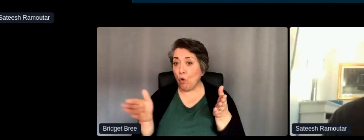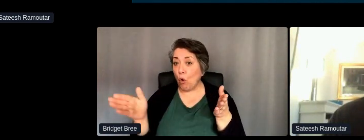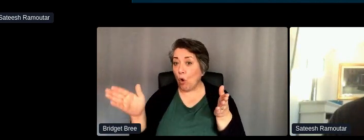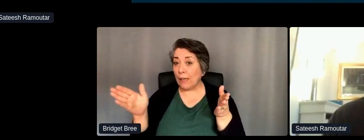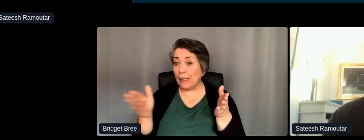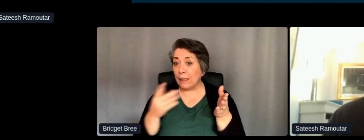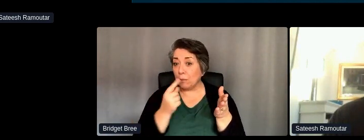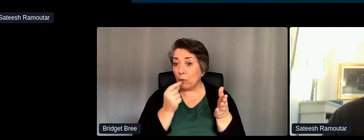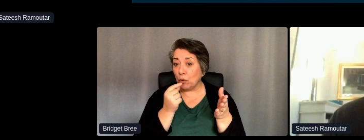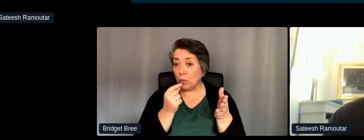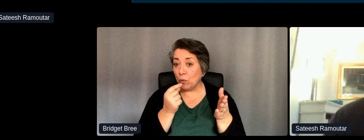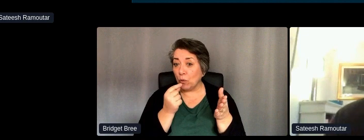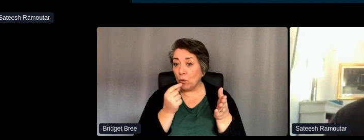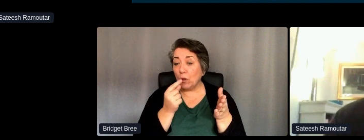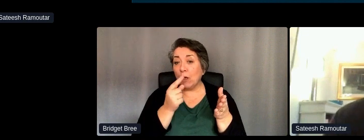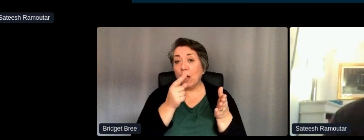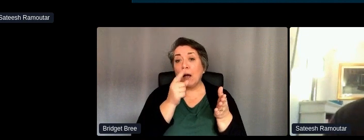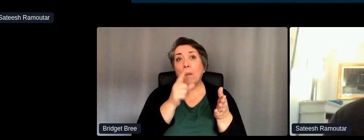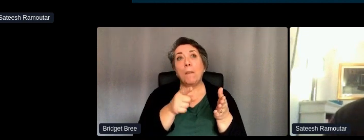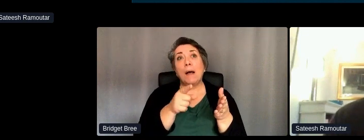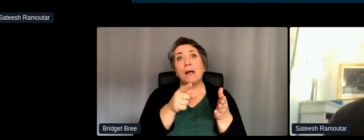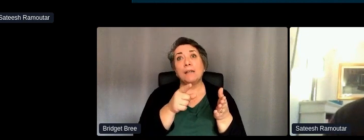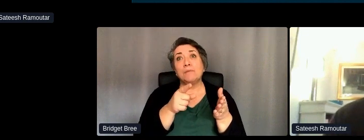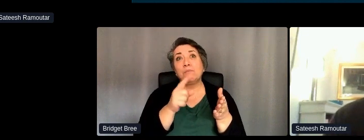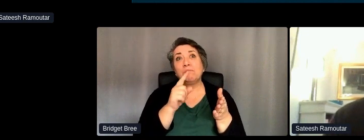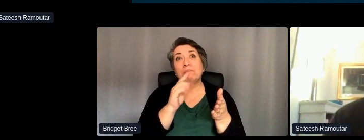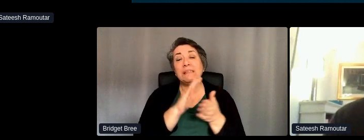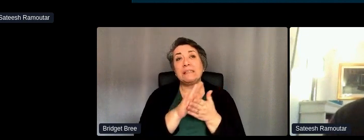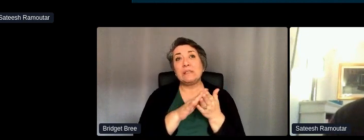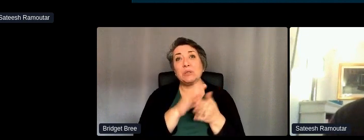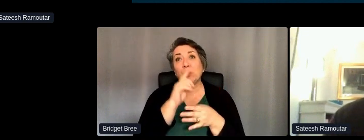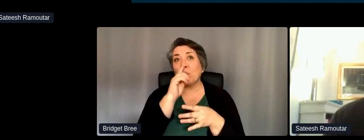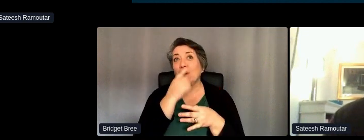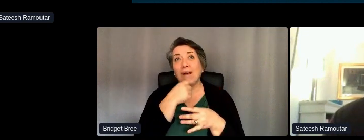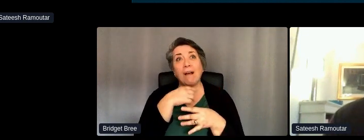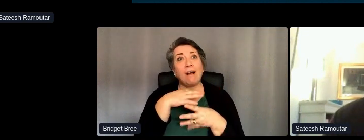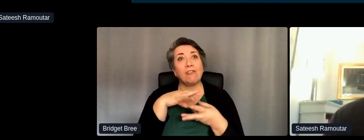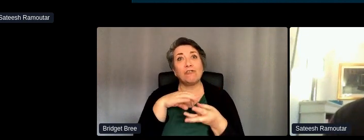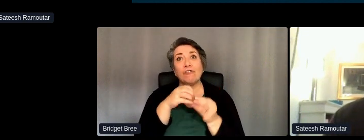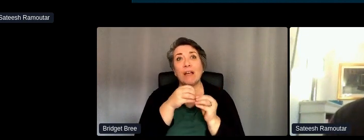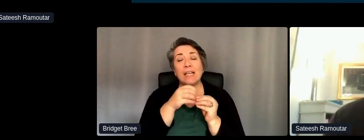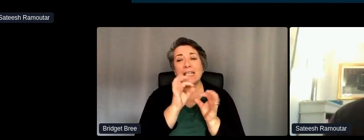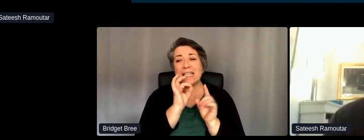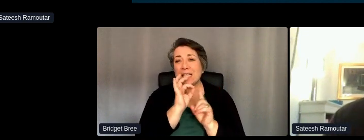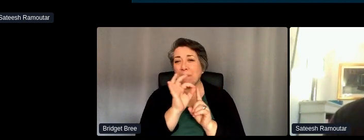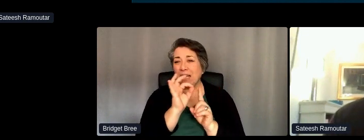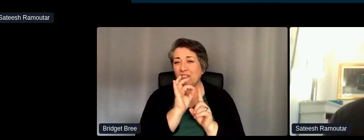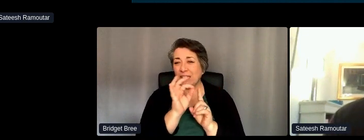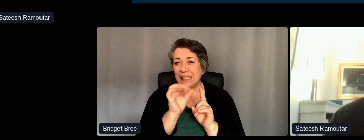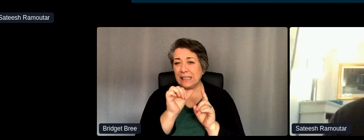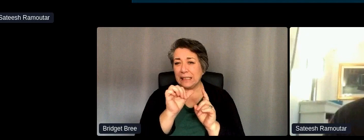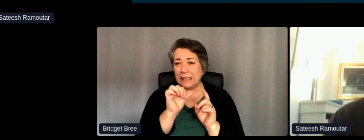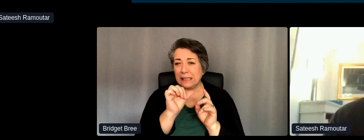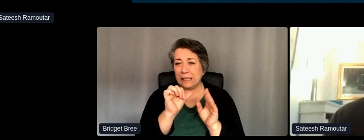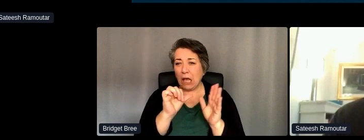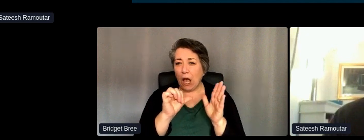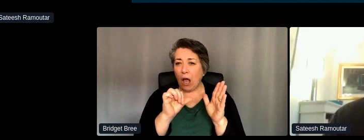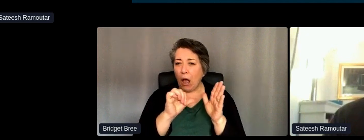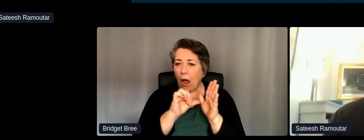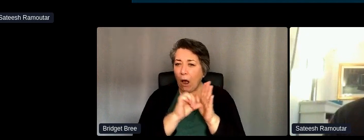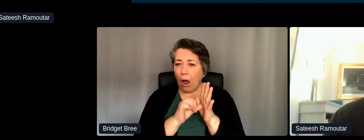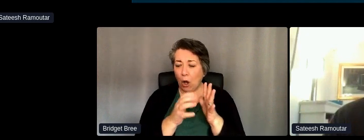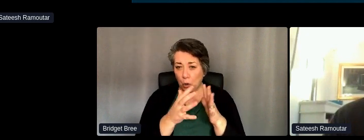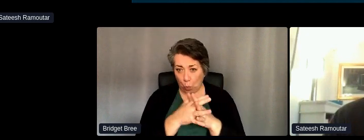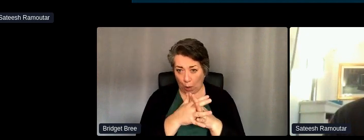this is not to design specialist hardware, but to actually leverage the lowest cost devices